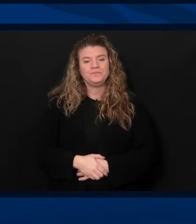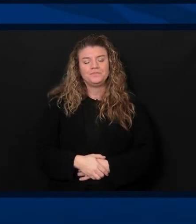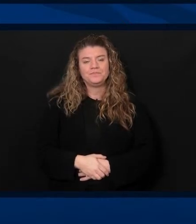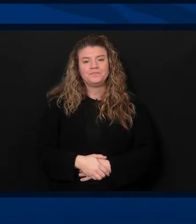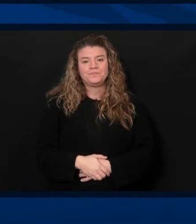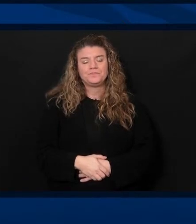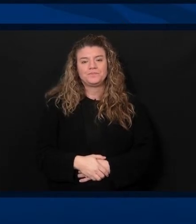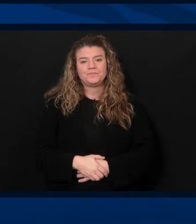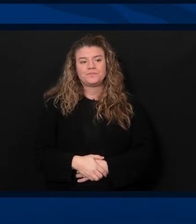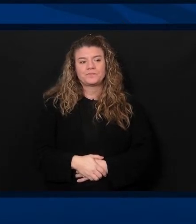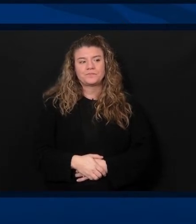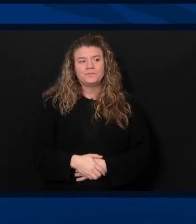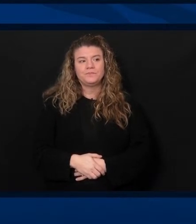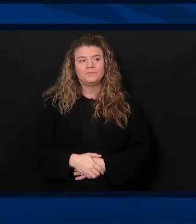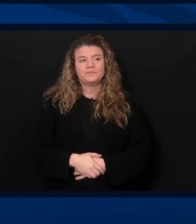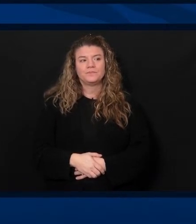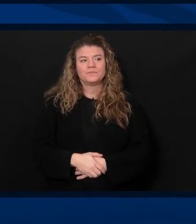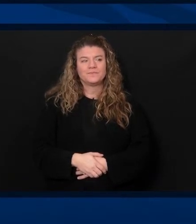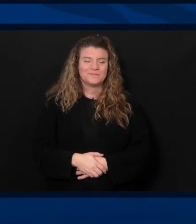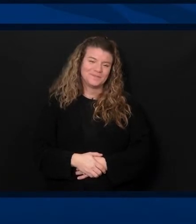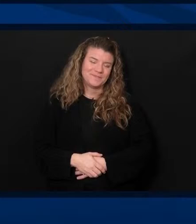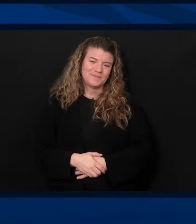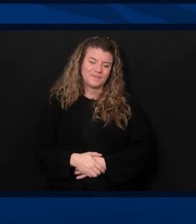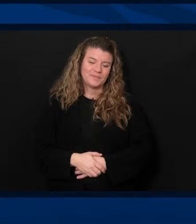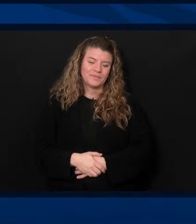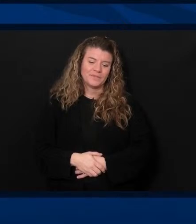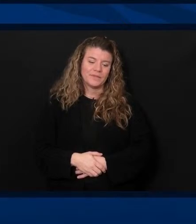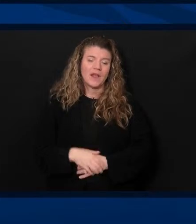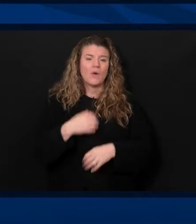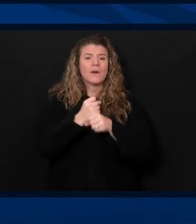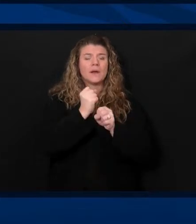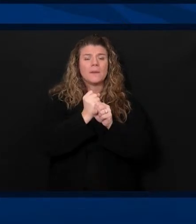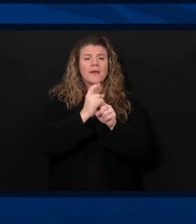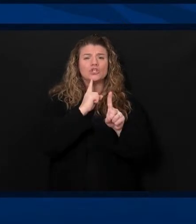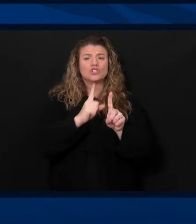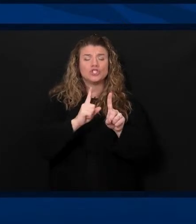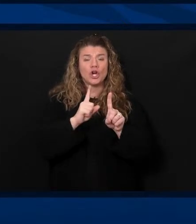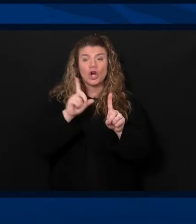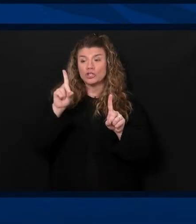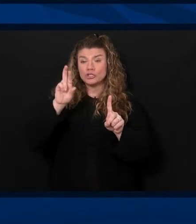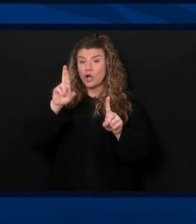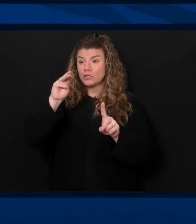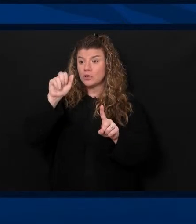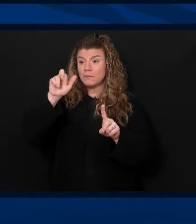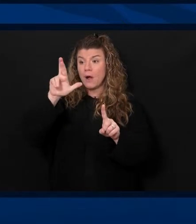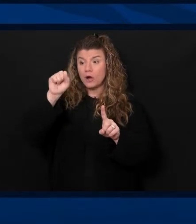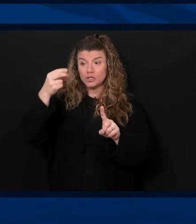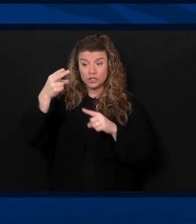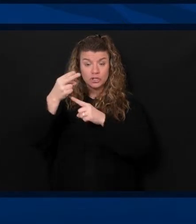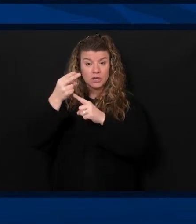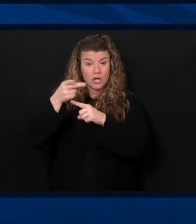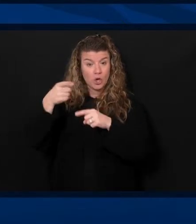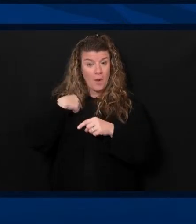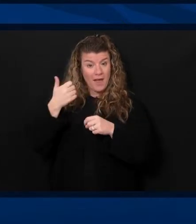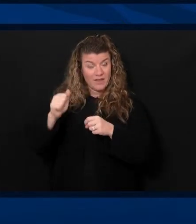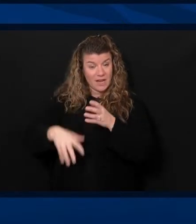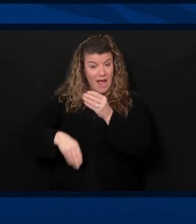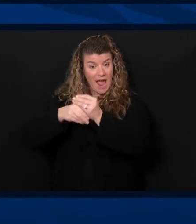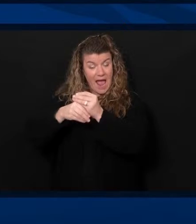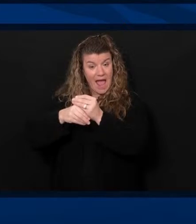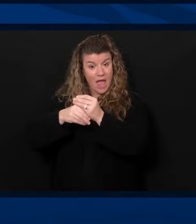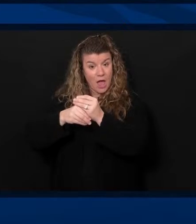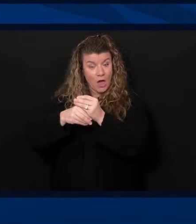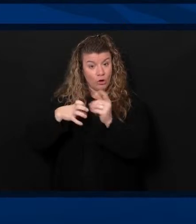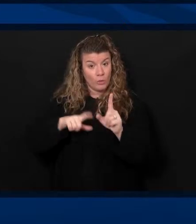Okay. I want to be sure we get Dr. Marsh on here and everything. Dr. Marsh, do you have anything to add, or do you want to go to